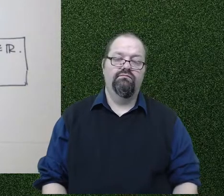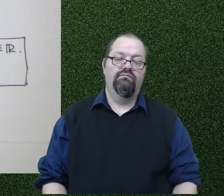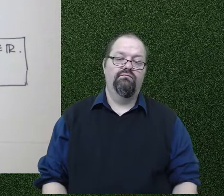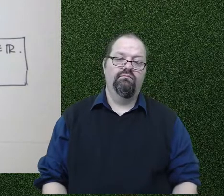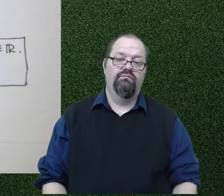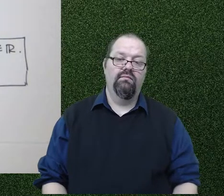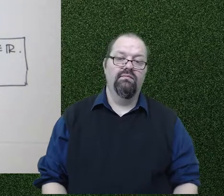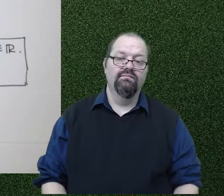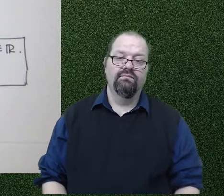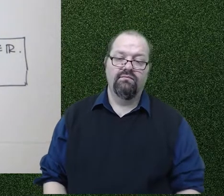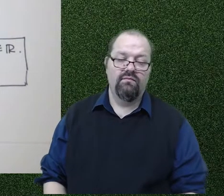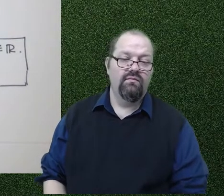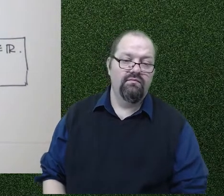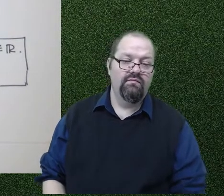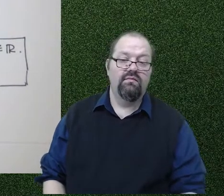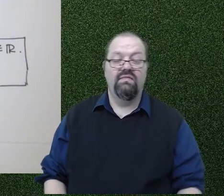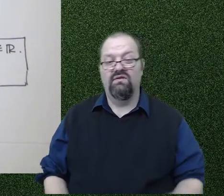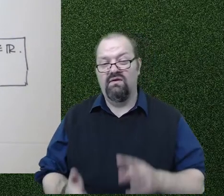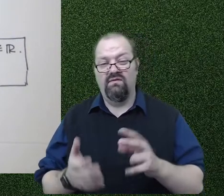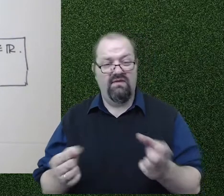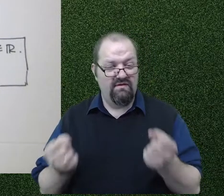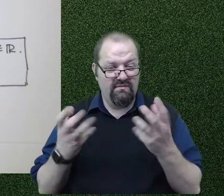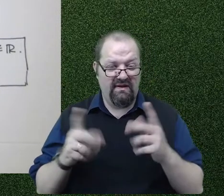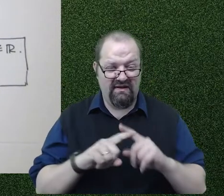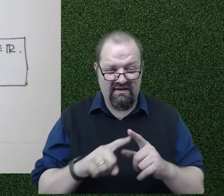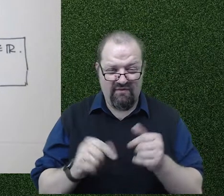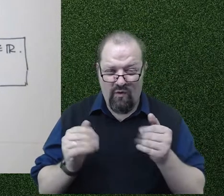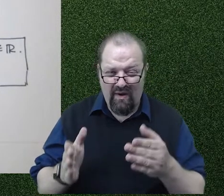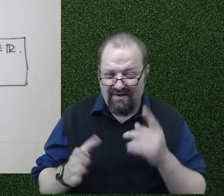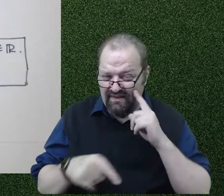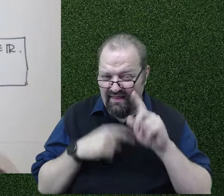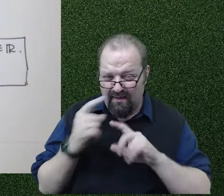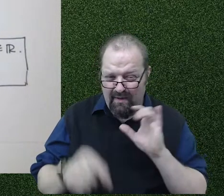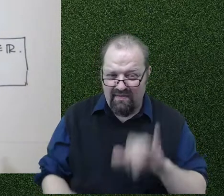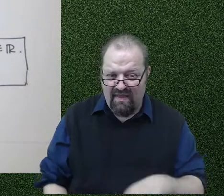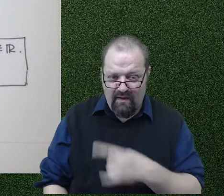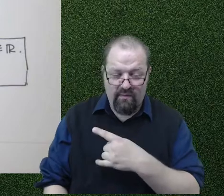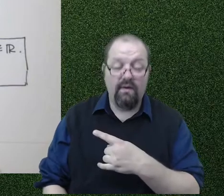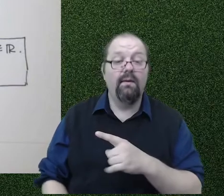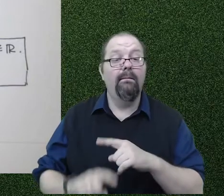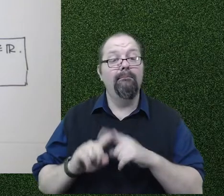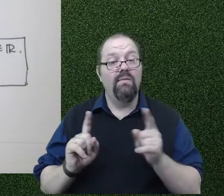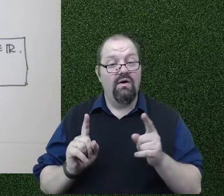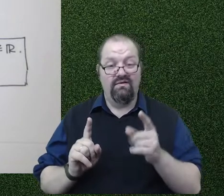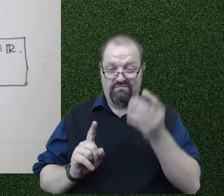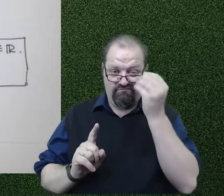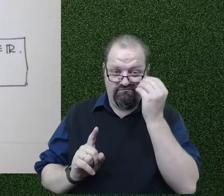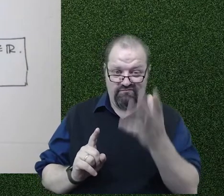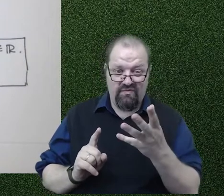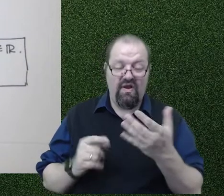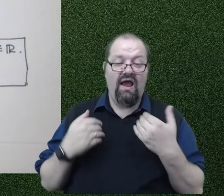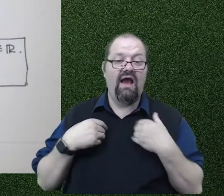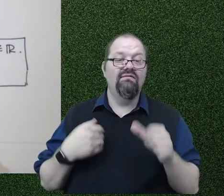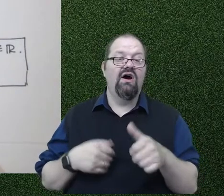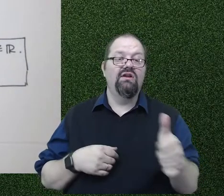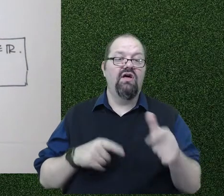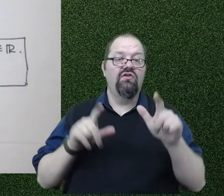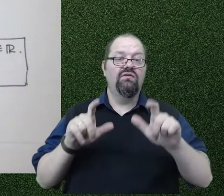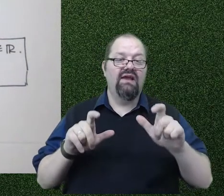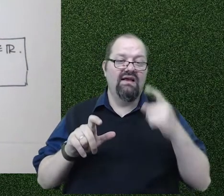get 0. So there's a lot of different ways of looking at this. But just know we've got another test